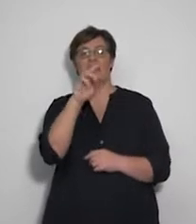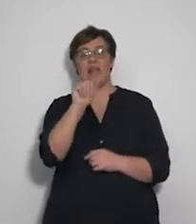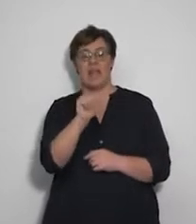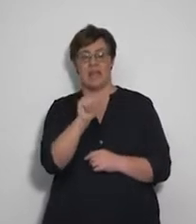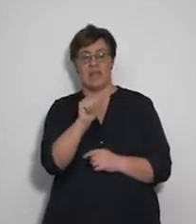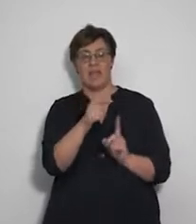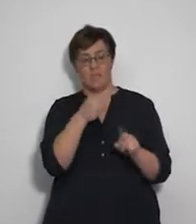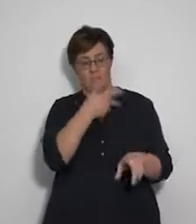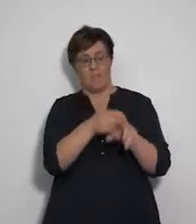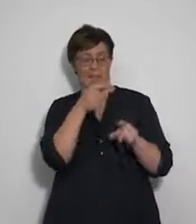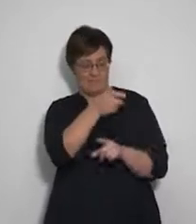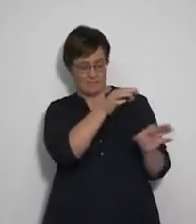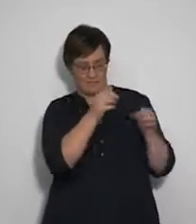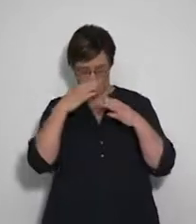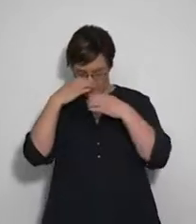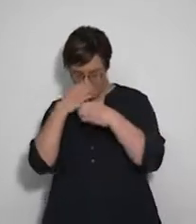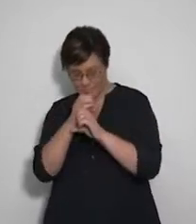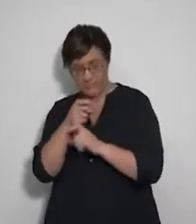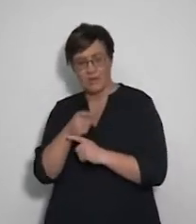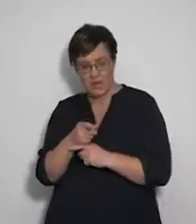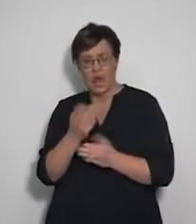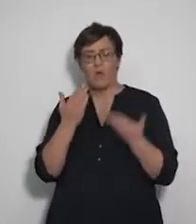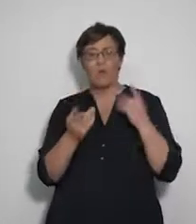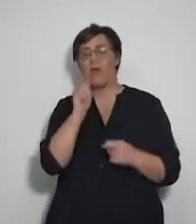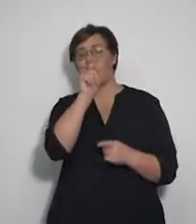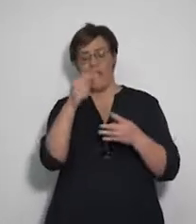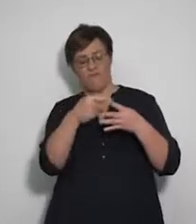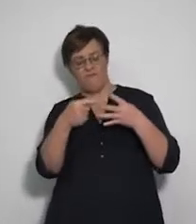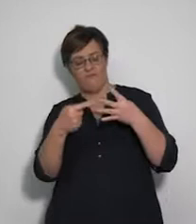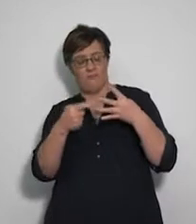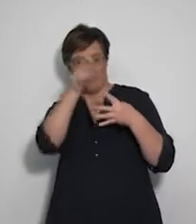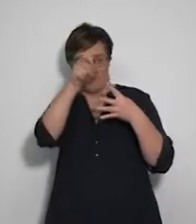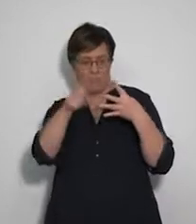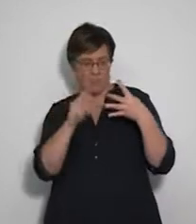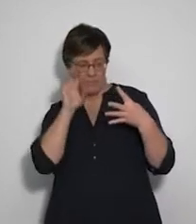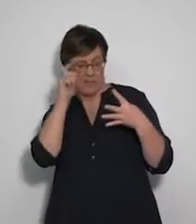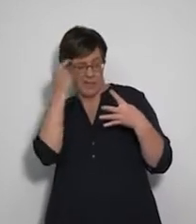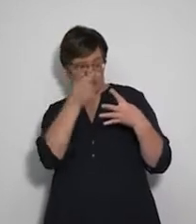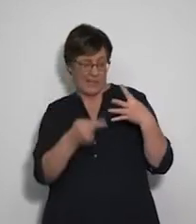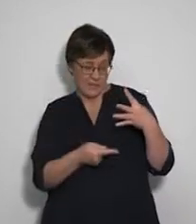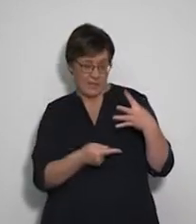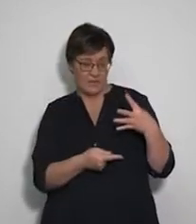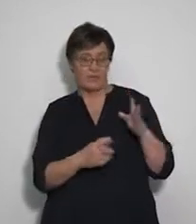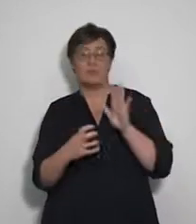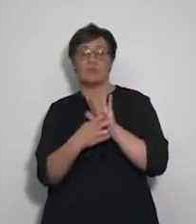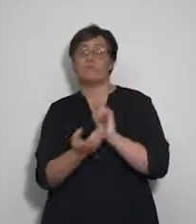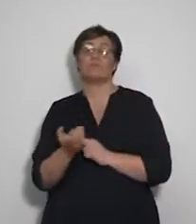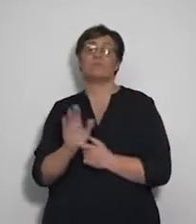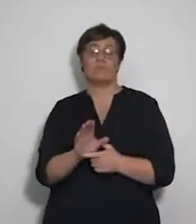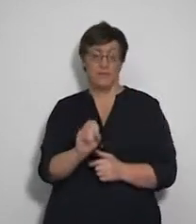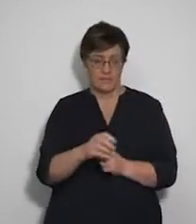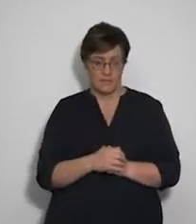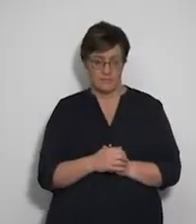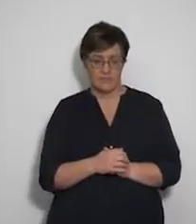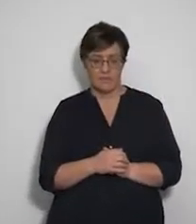DNA sample from the blood and compared it to that of 4 suspects. The diagram produced is on the next slide.